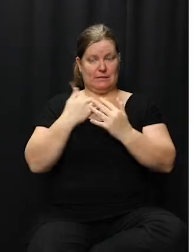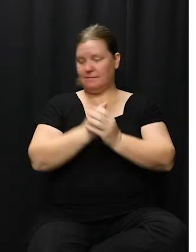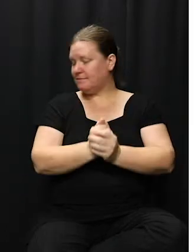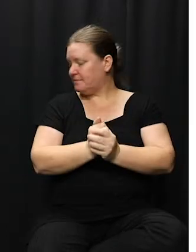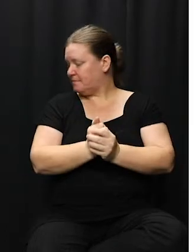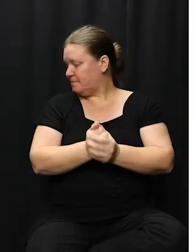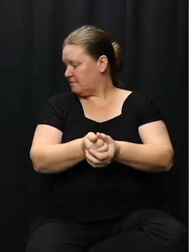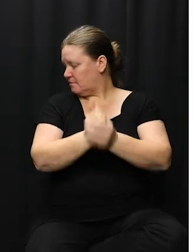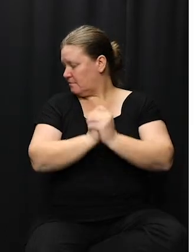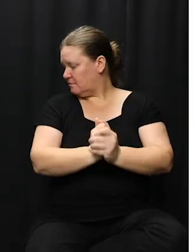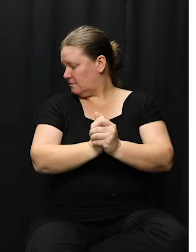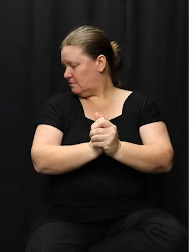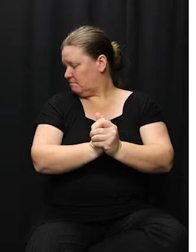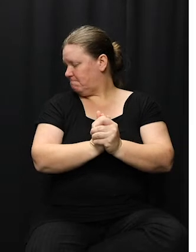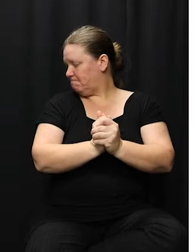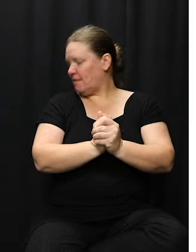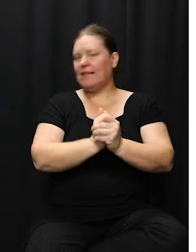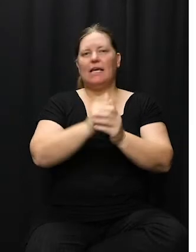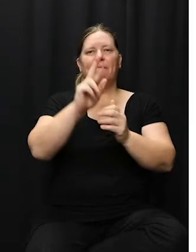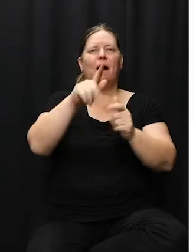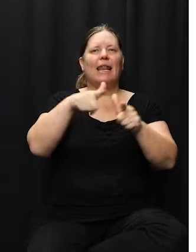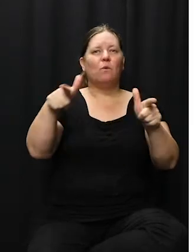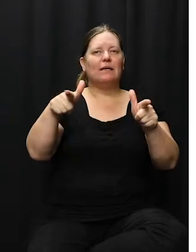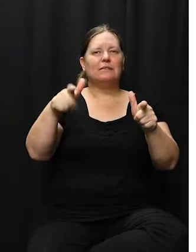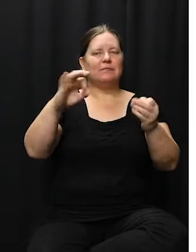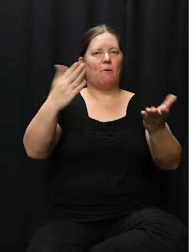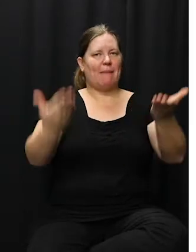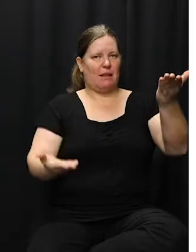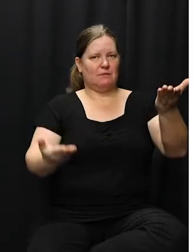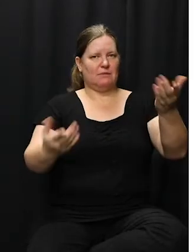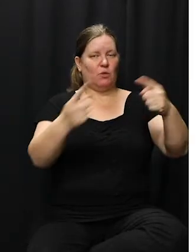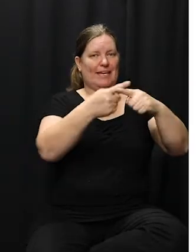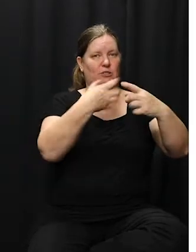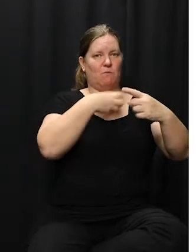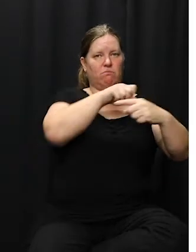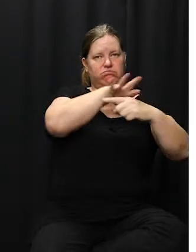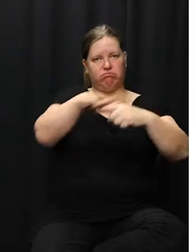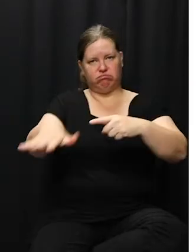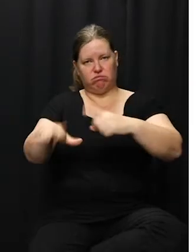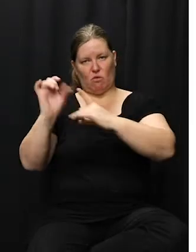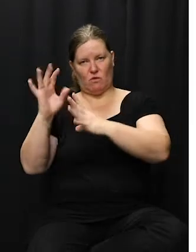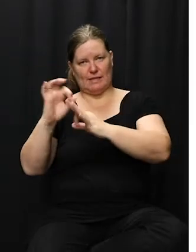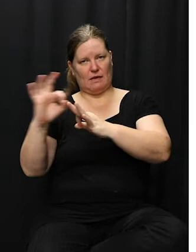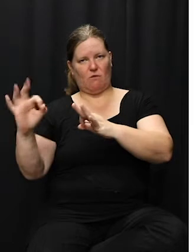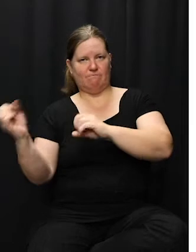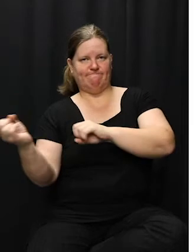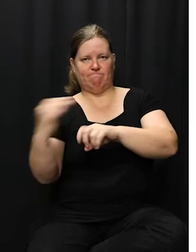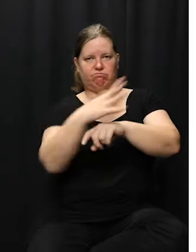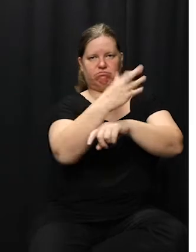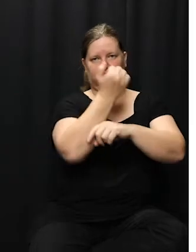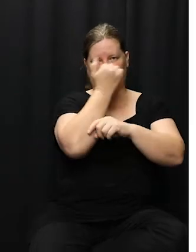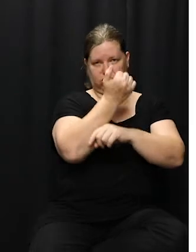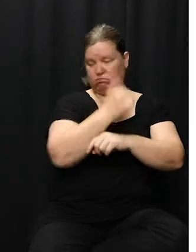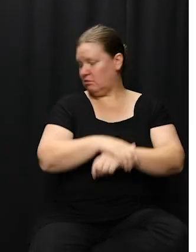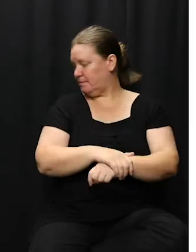it's bilingual, but it's not balanced. English is a lot more dominant and influences Auslan a lot more than Auslan influences English.